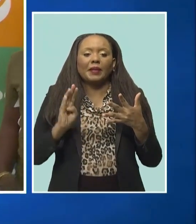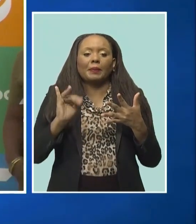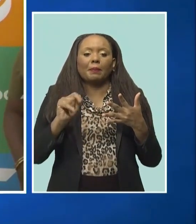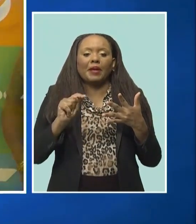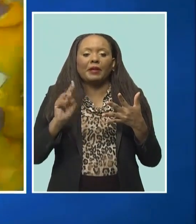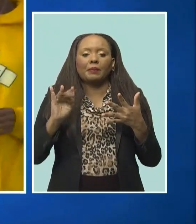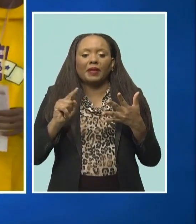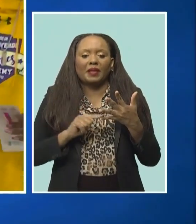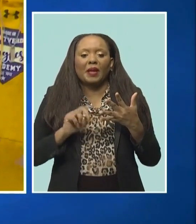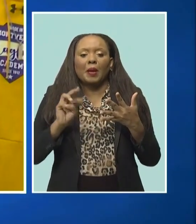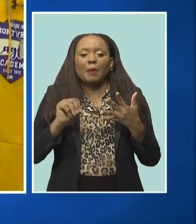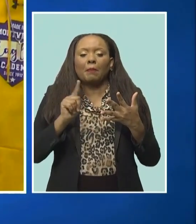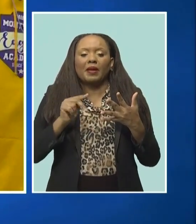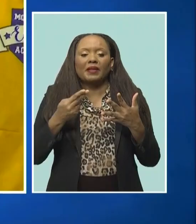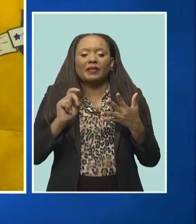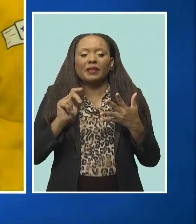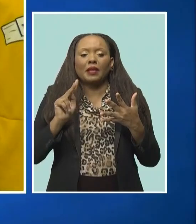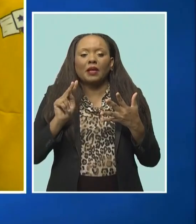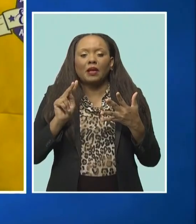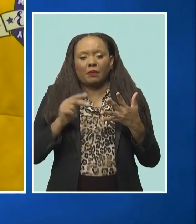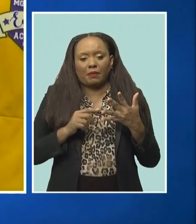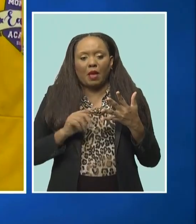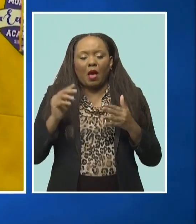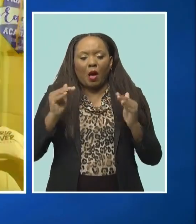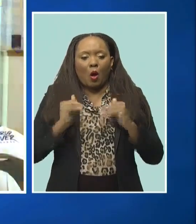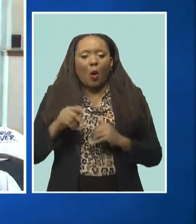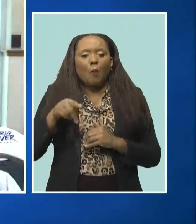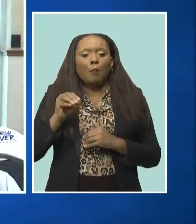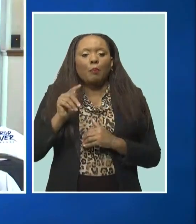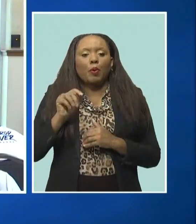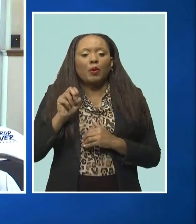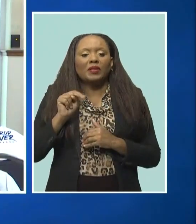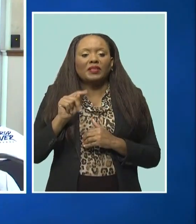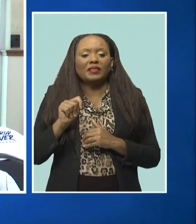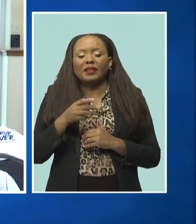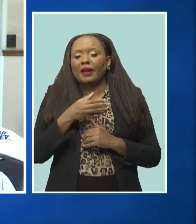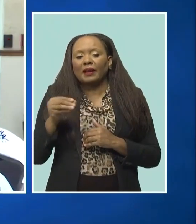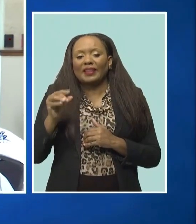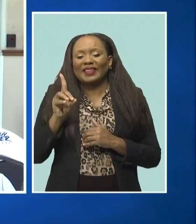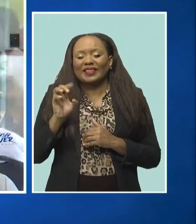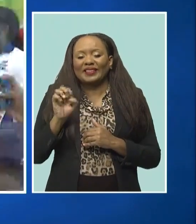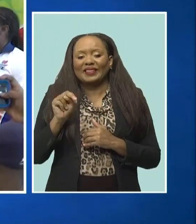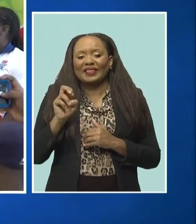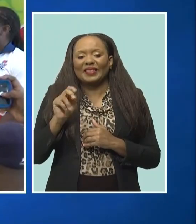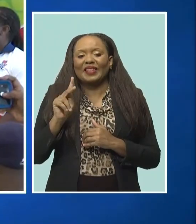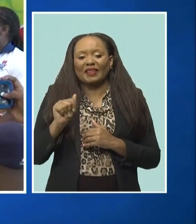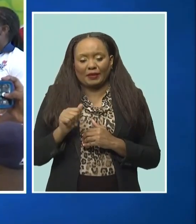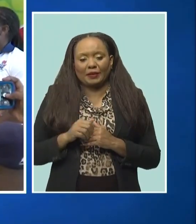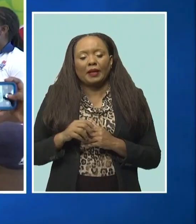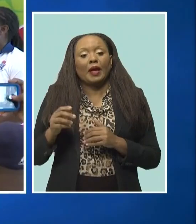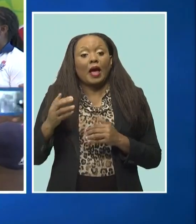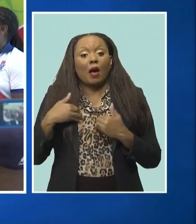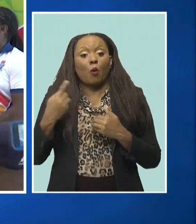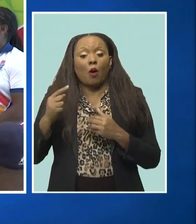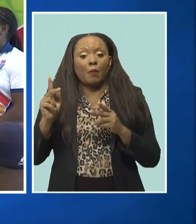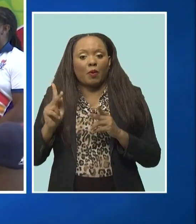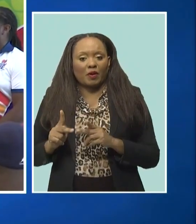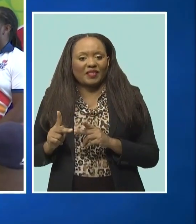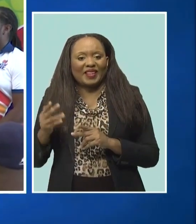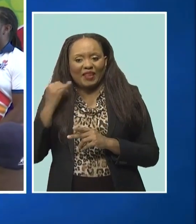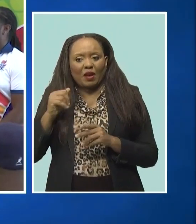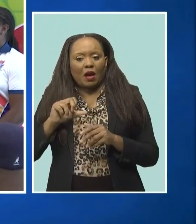one more strategic alliance with Pickup. And one of the directors of Pickup Barbados, David Hamill-Smith, says